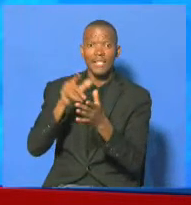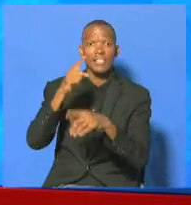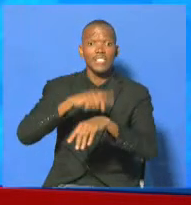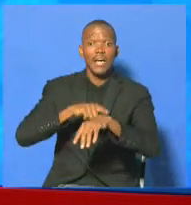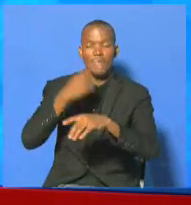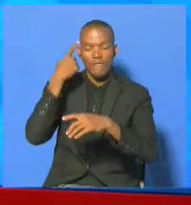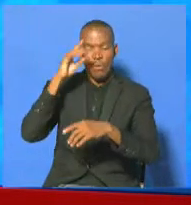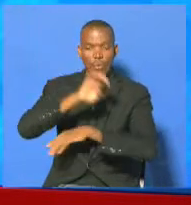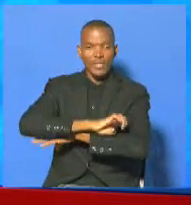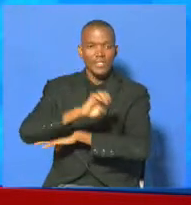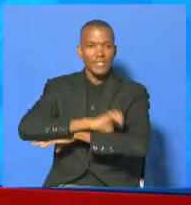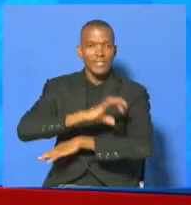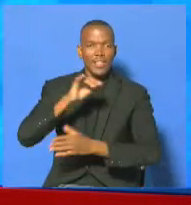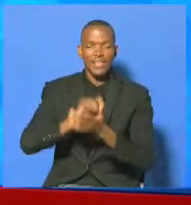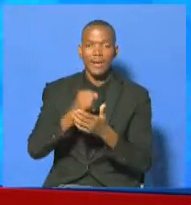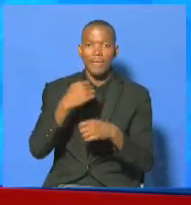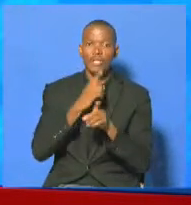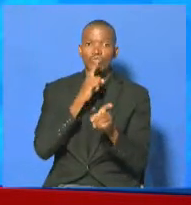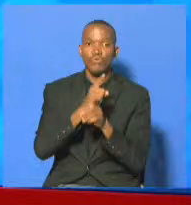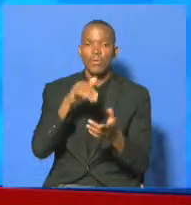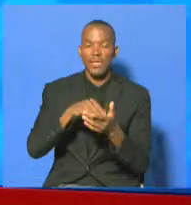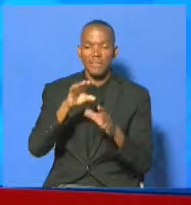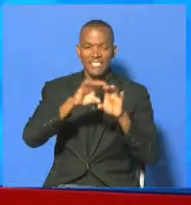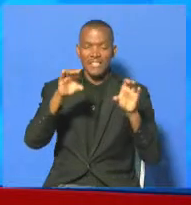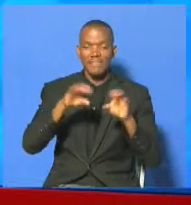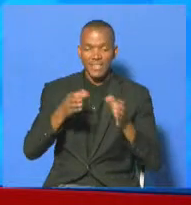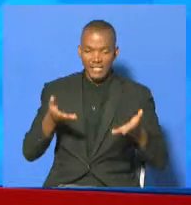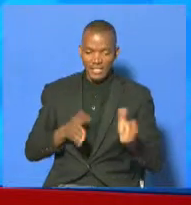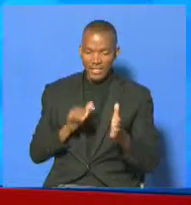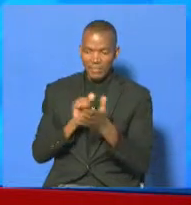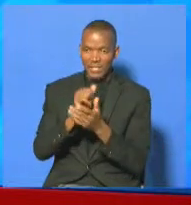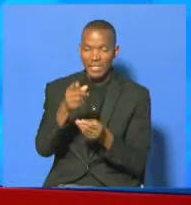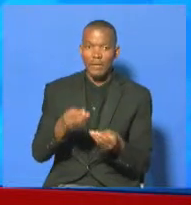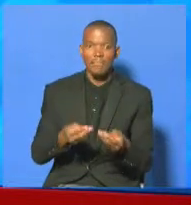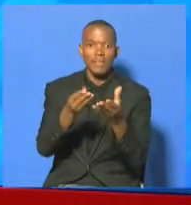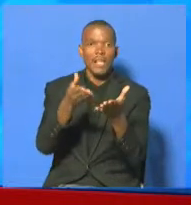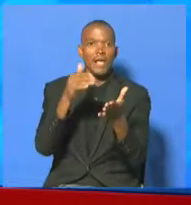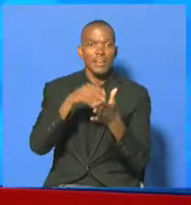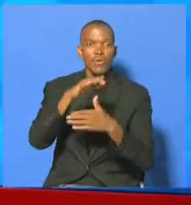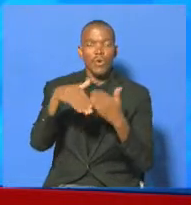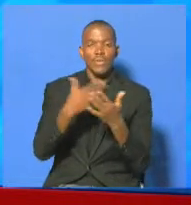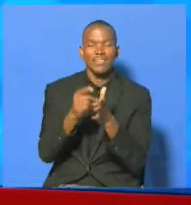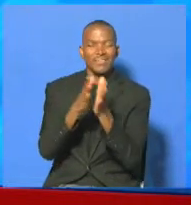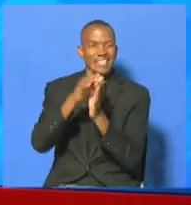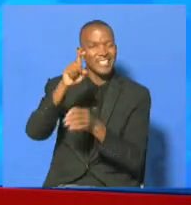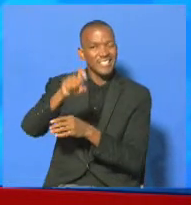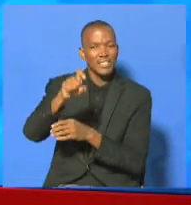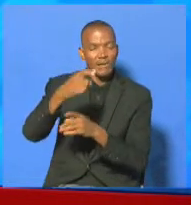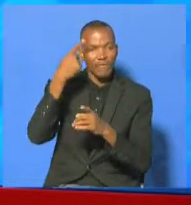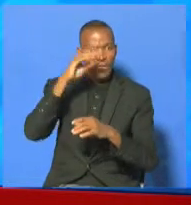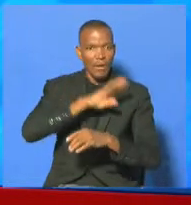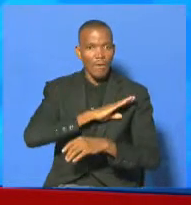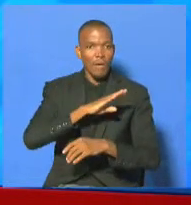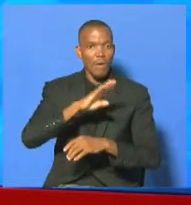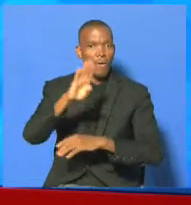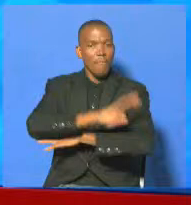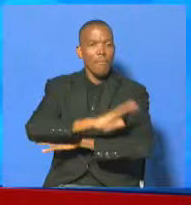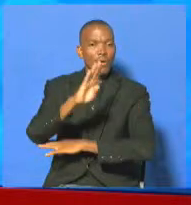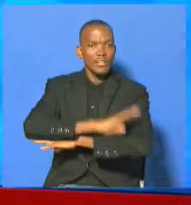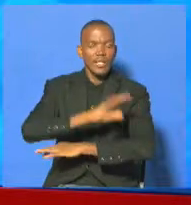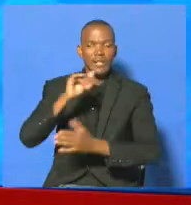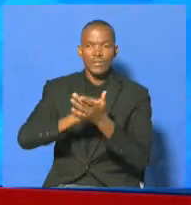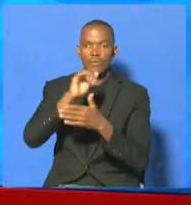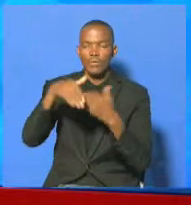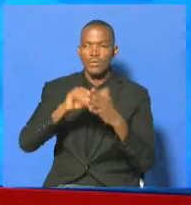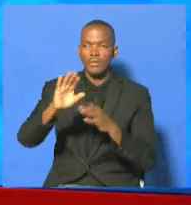Easter holidays. This is to ensure that death certificates are issued promptly, as they are a requirement at the border when repatriating the bodies